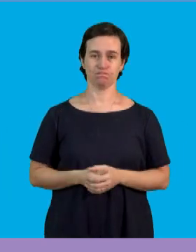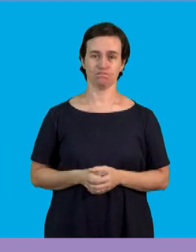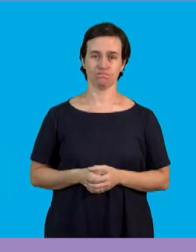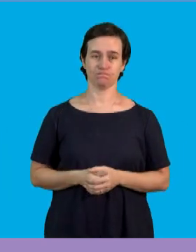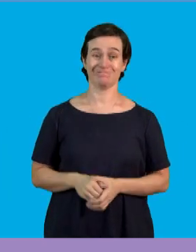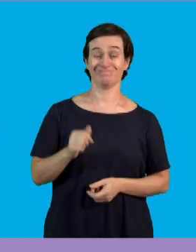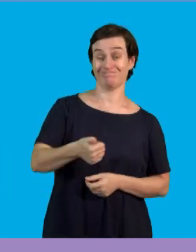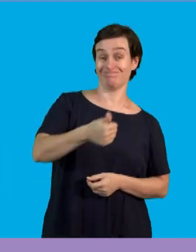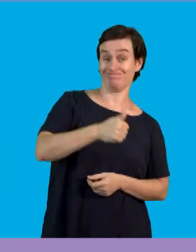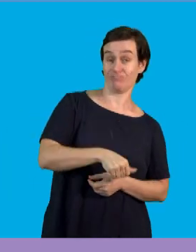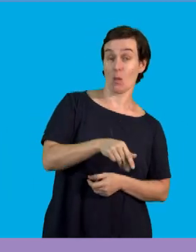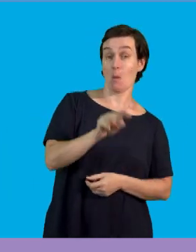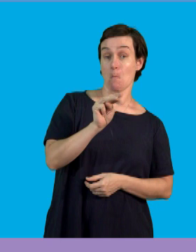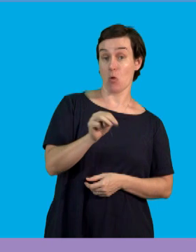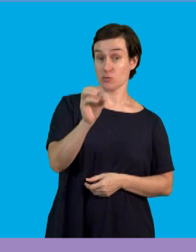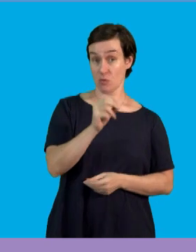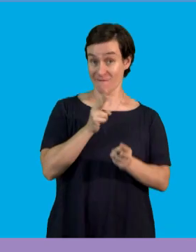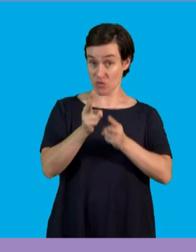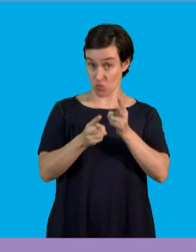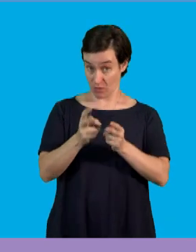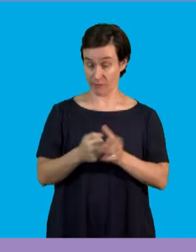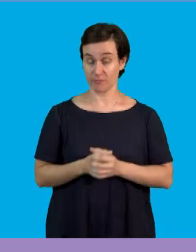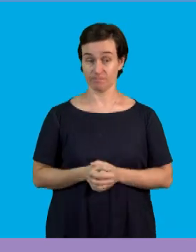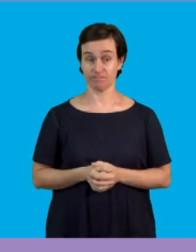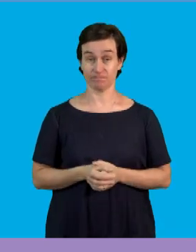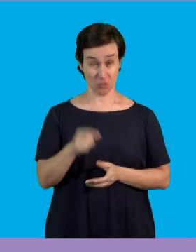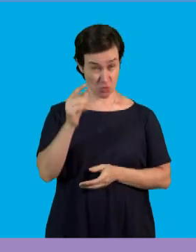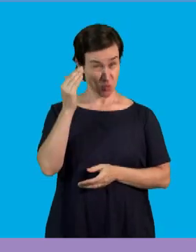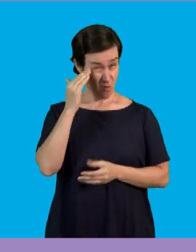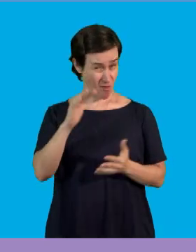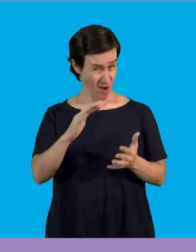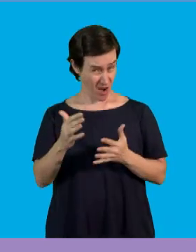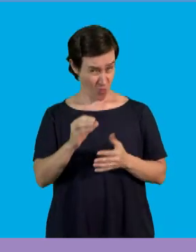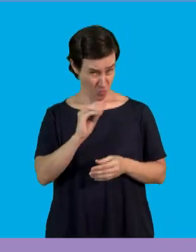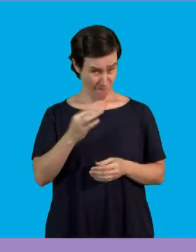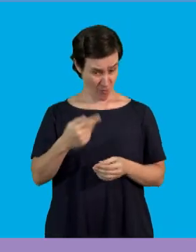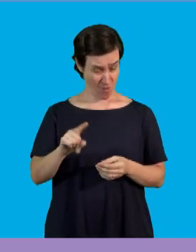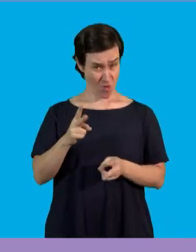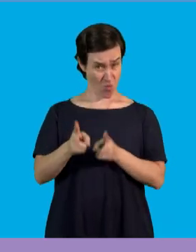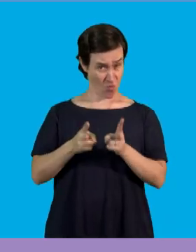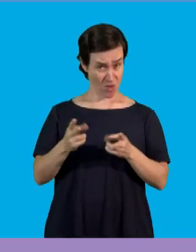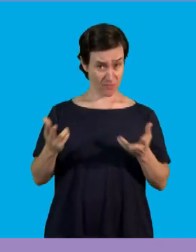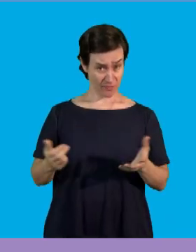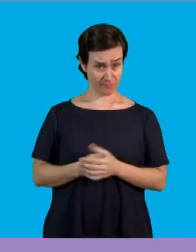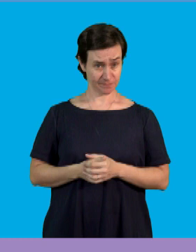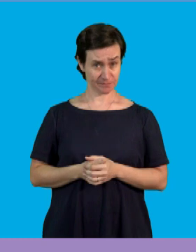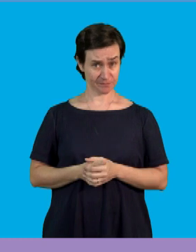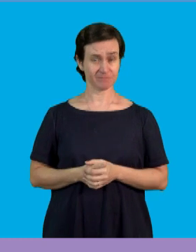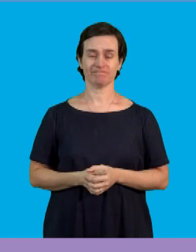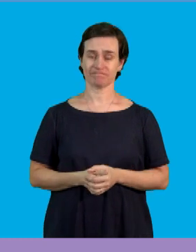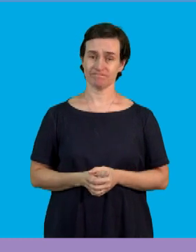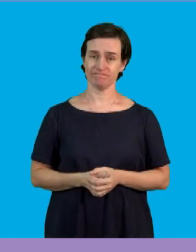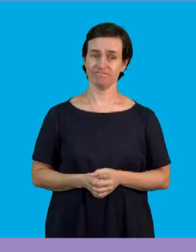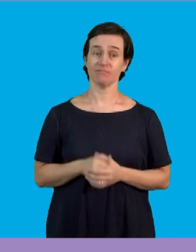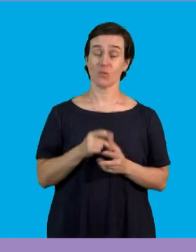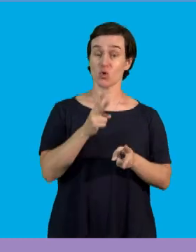indefinitely. Let's go to the multiples of 12. Do you know how to list the multiples of 12? Let's